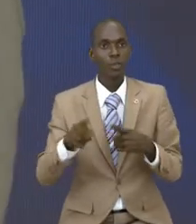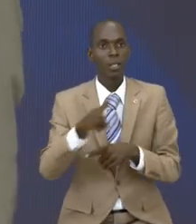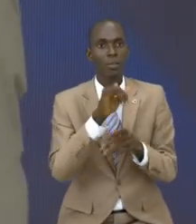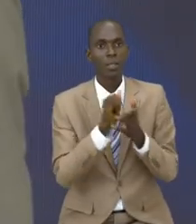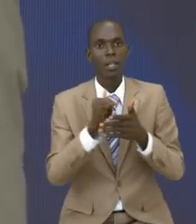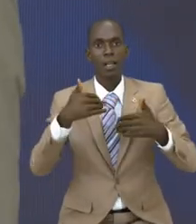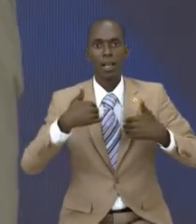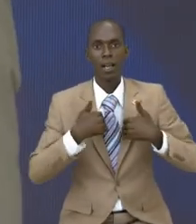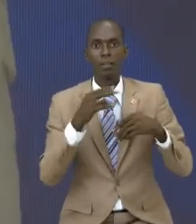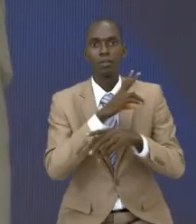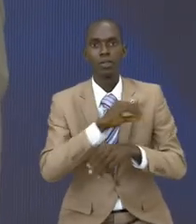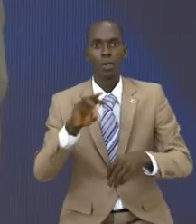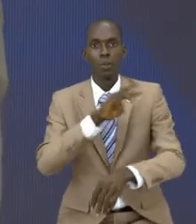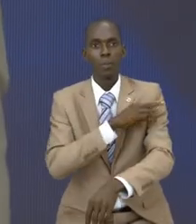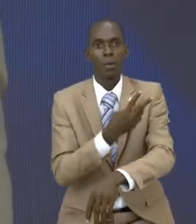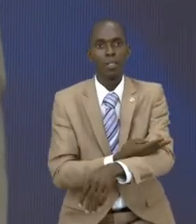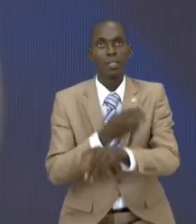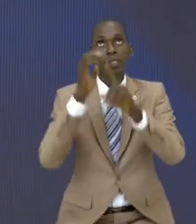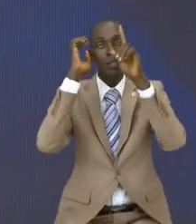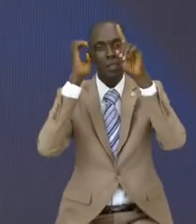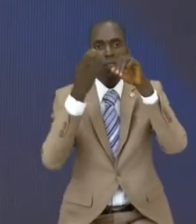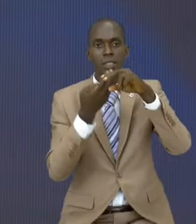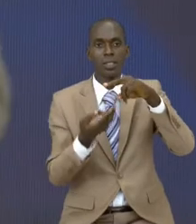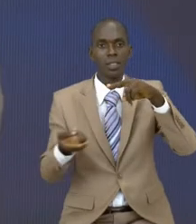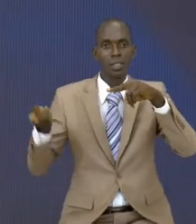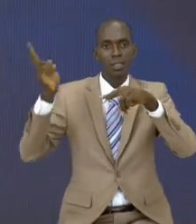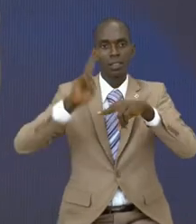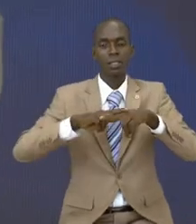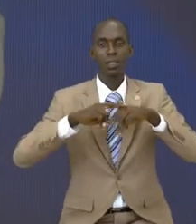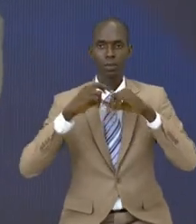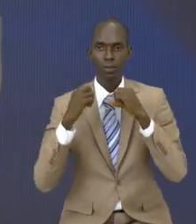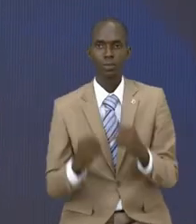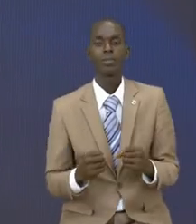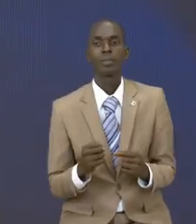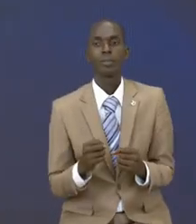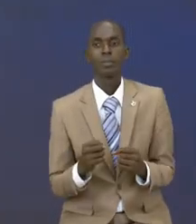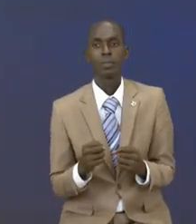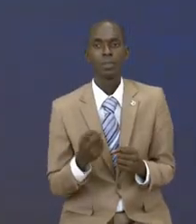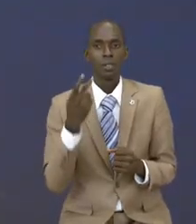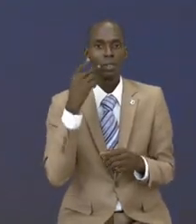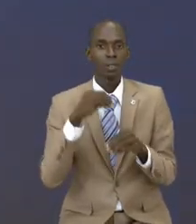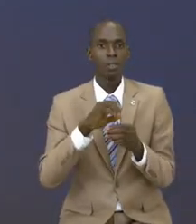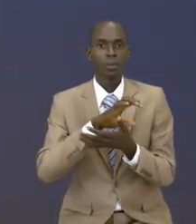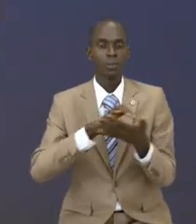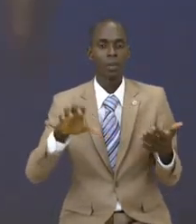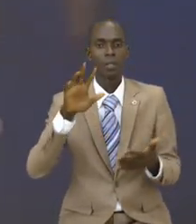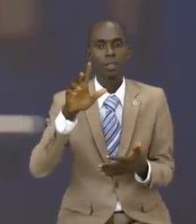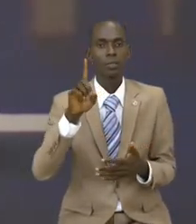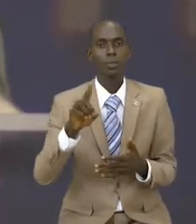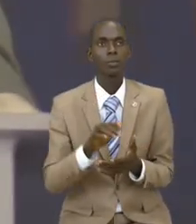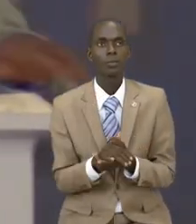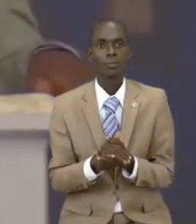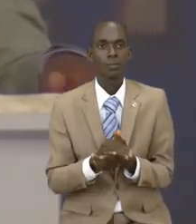have no might, he increaseth strength. Look at verse 31. In